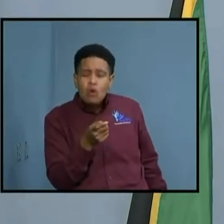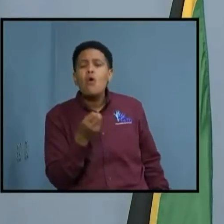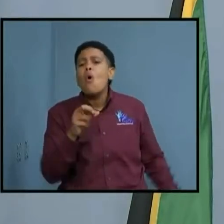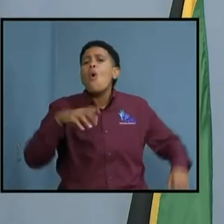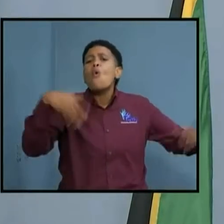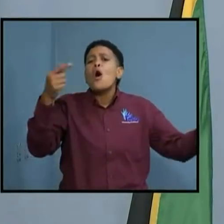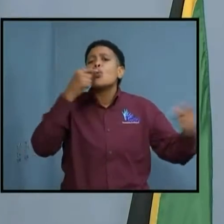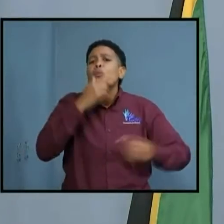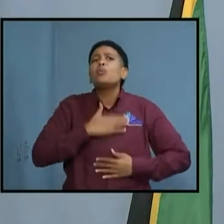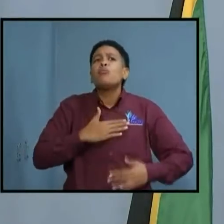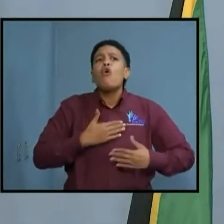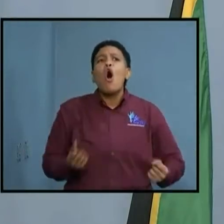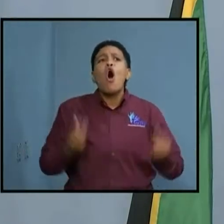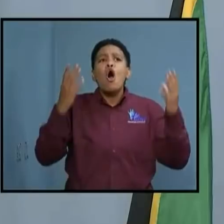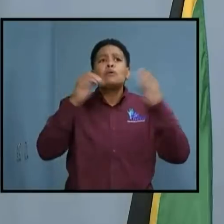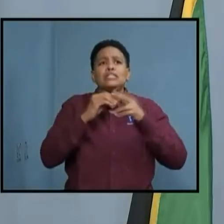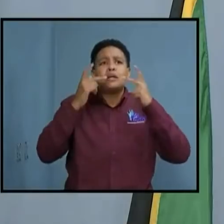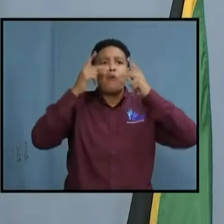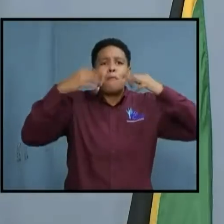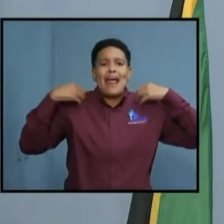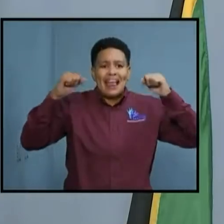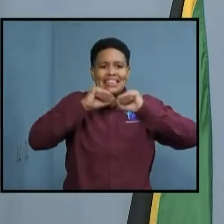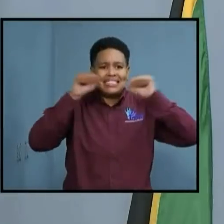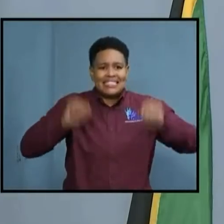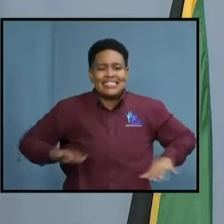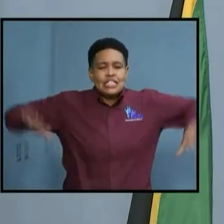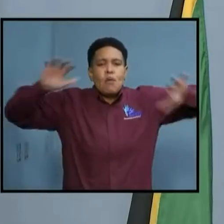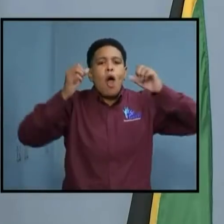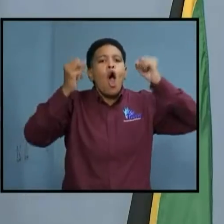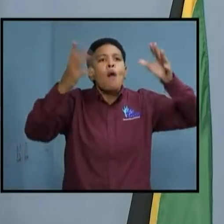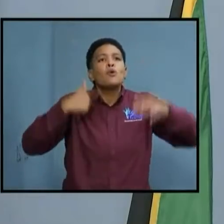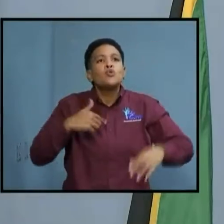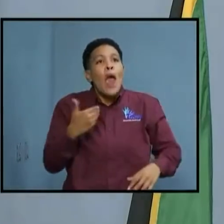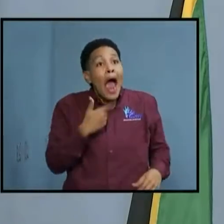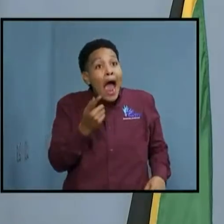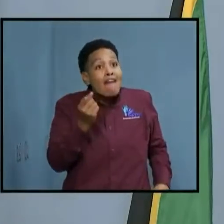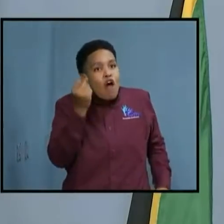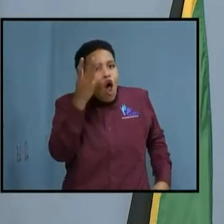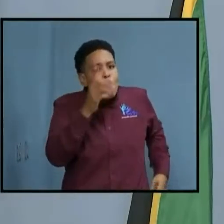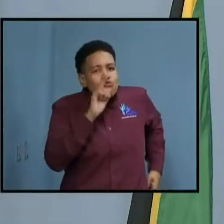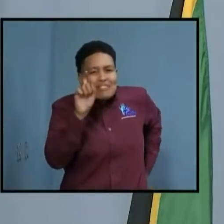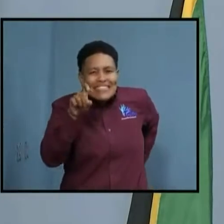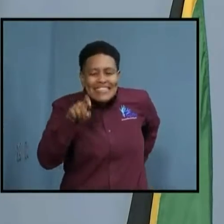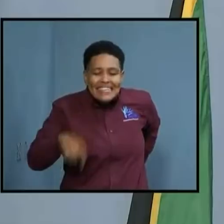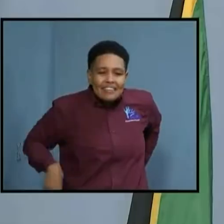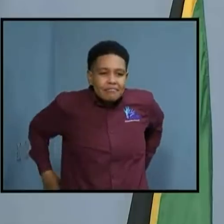ventilators across the public health system? How many do we have, and how many are needed?